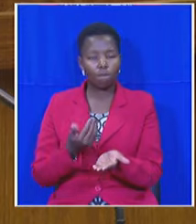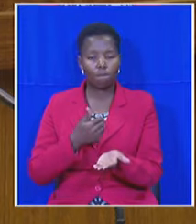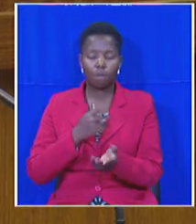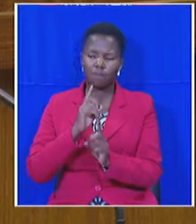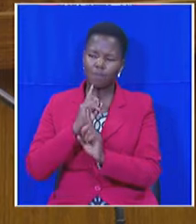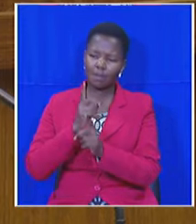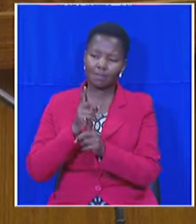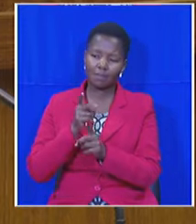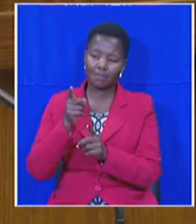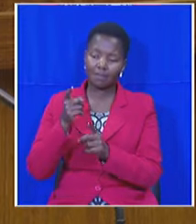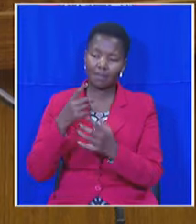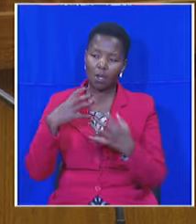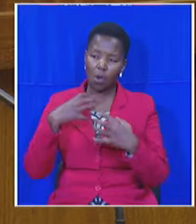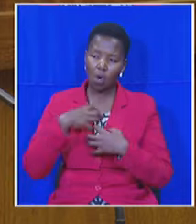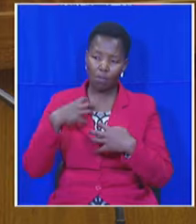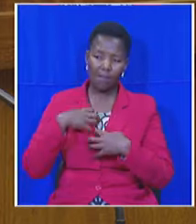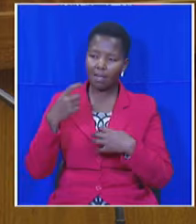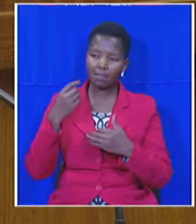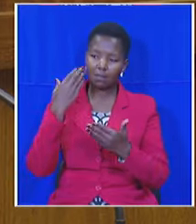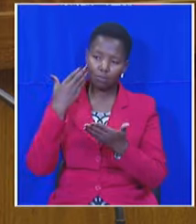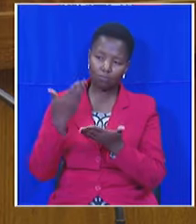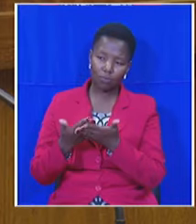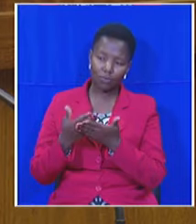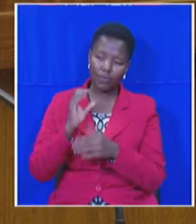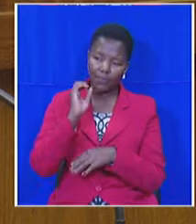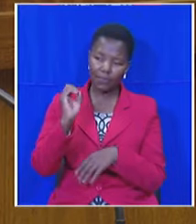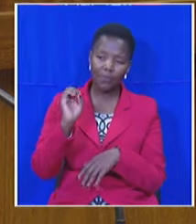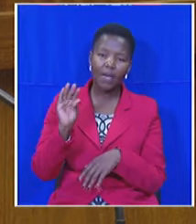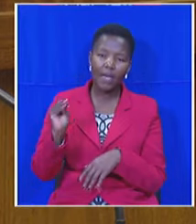unsubstantiated complaints about this department.